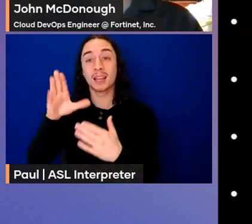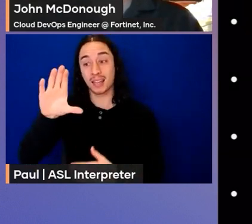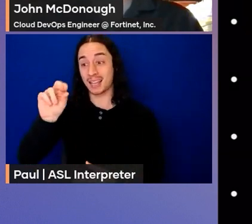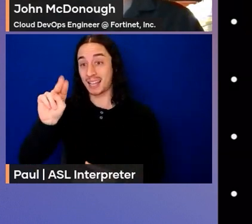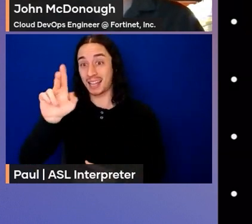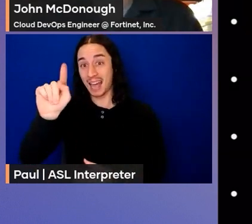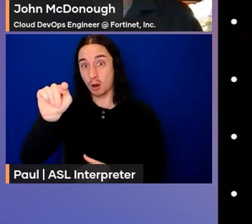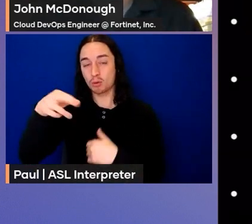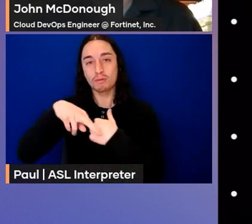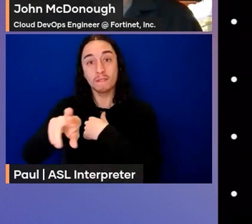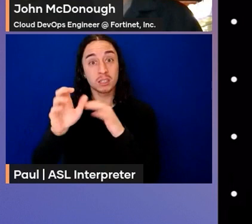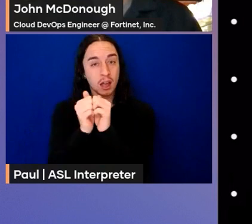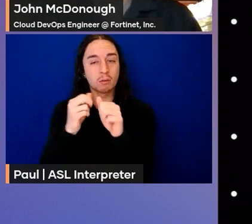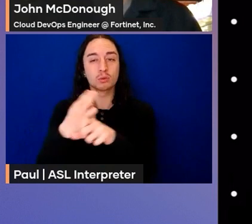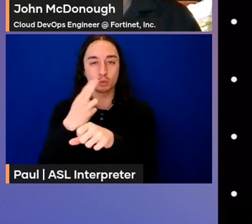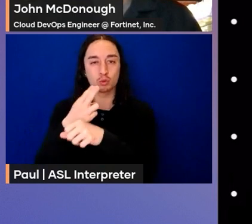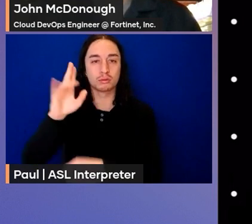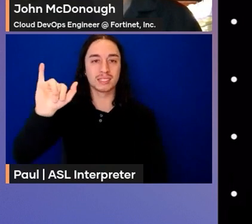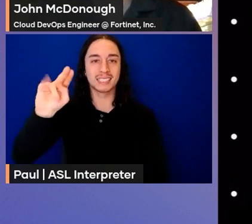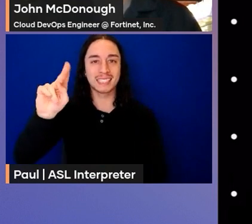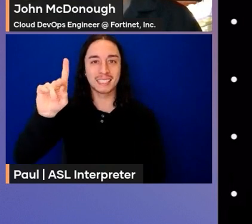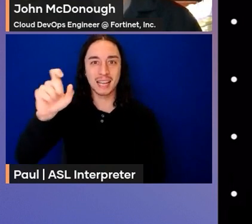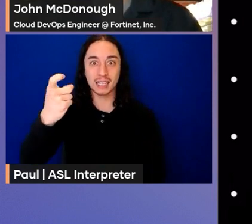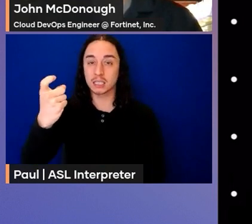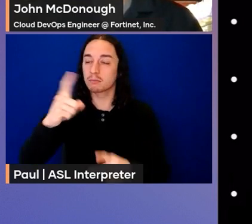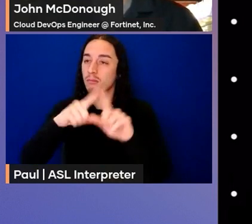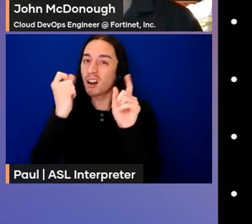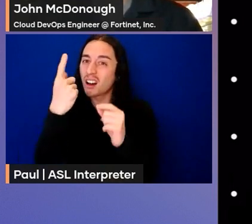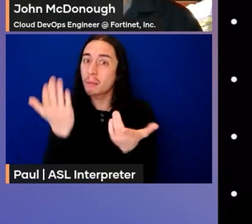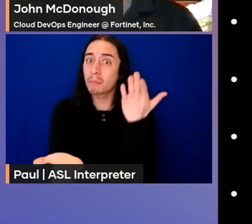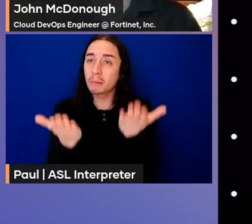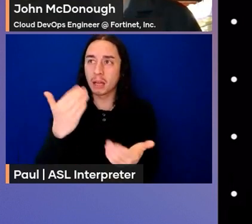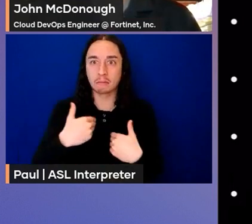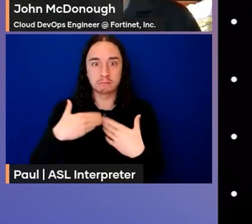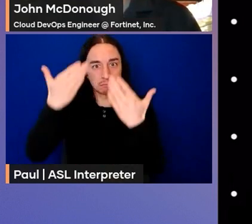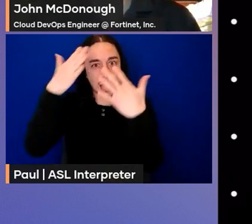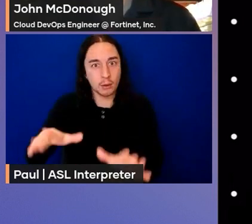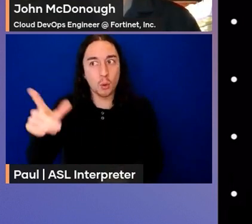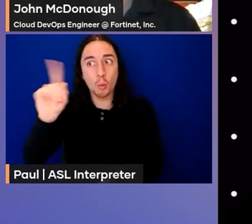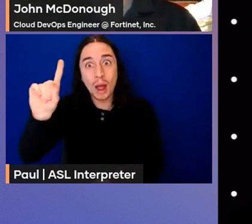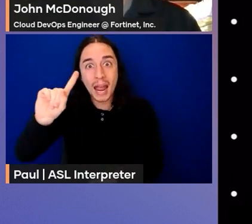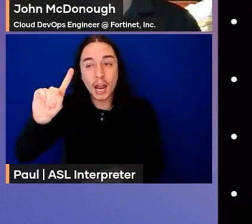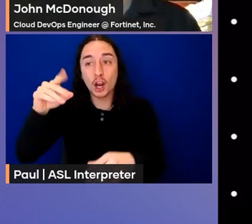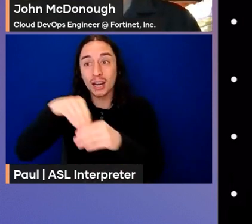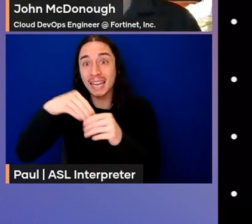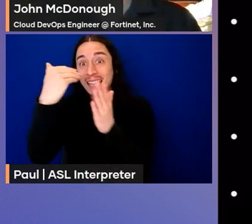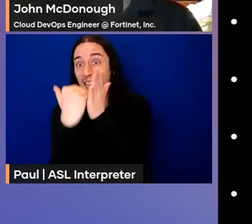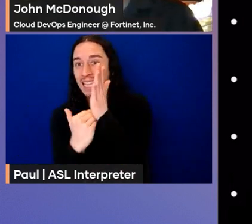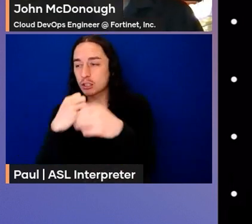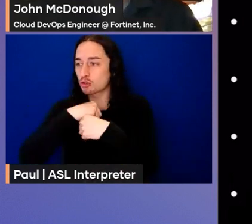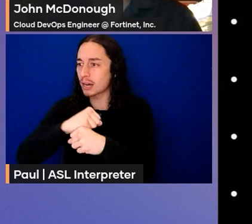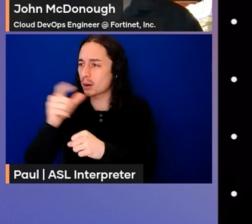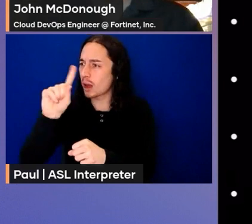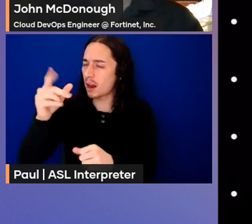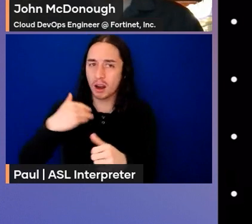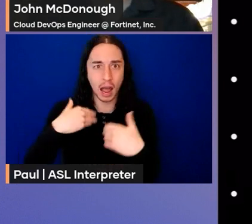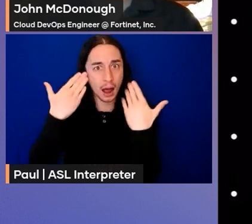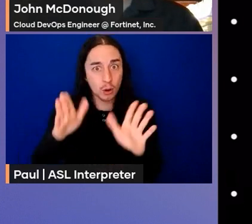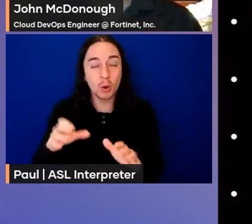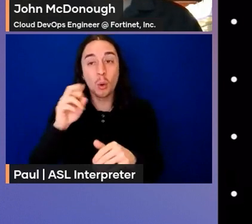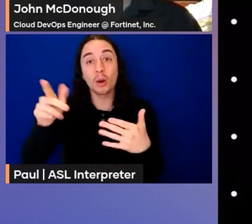index. And maybe I don't know where it got created in that list. Maybe that list's not in the order I expected it to be.